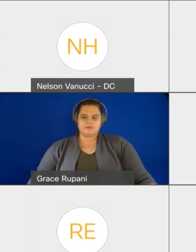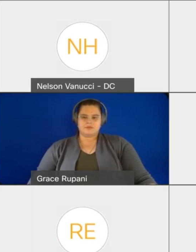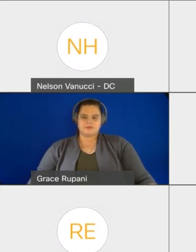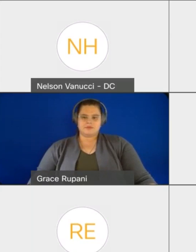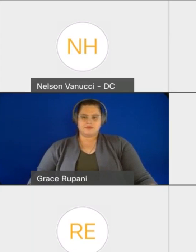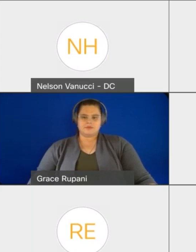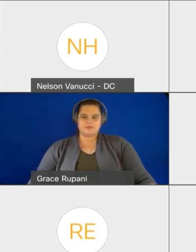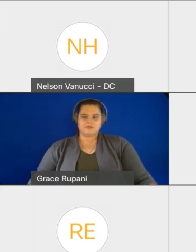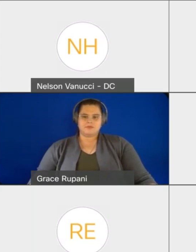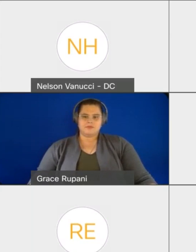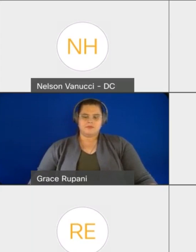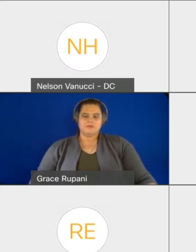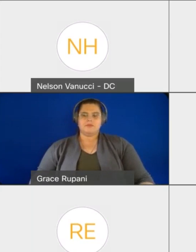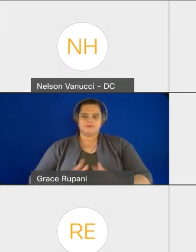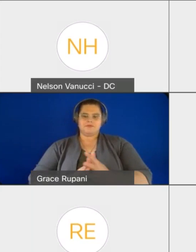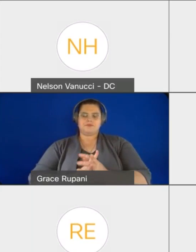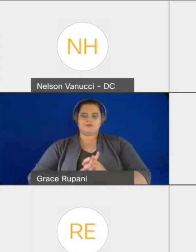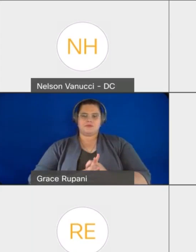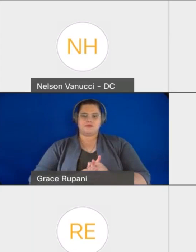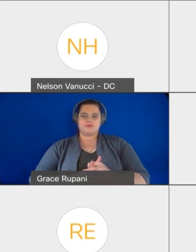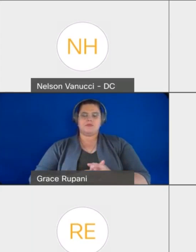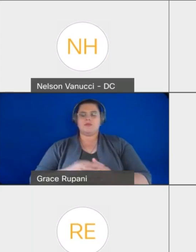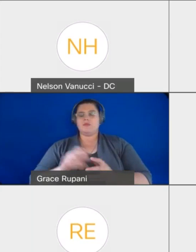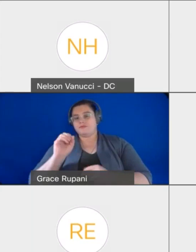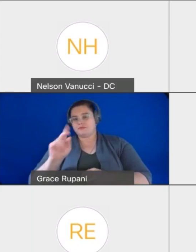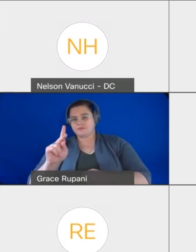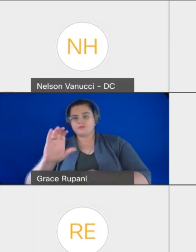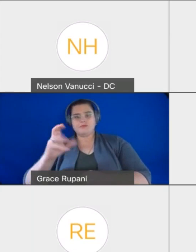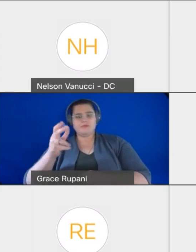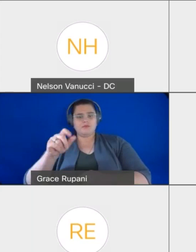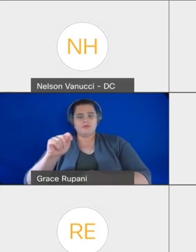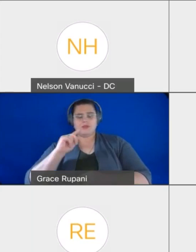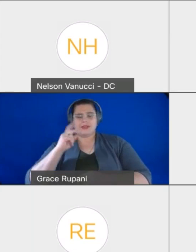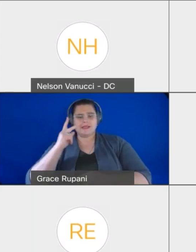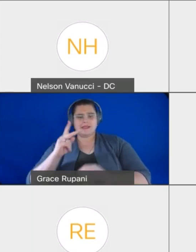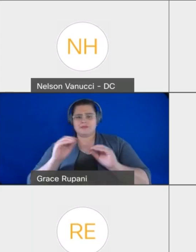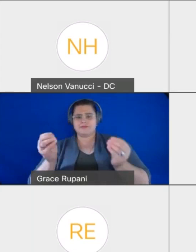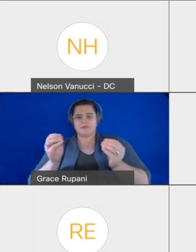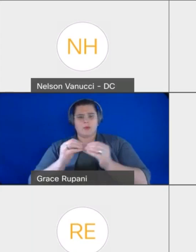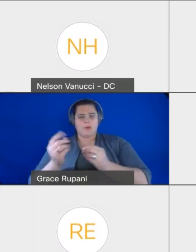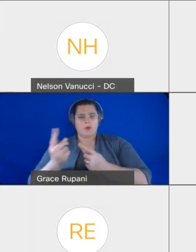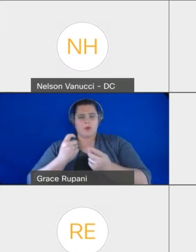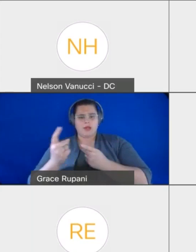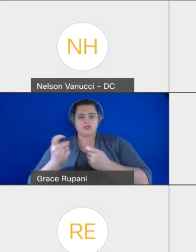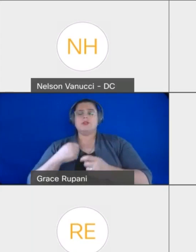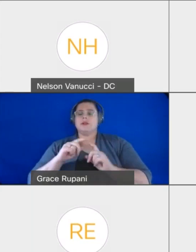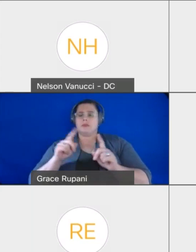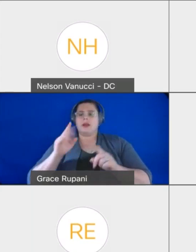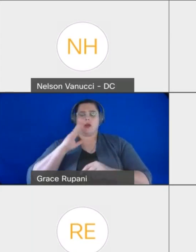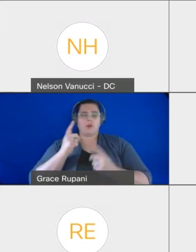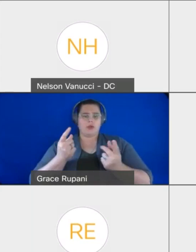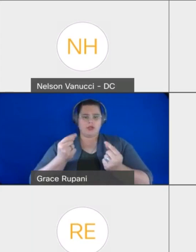So I don't see any additional questions in the chat box. I will do what I did earlier today, which in